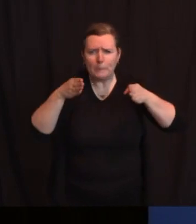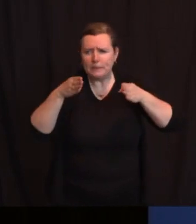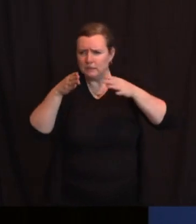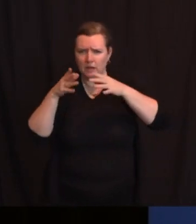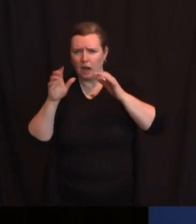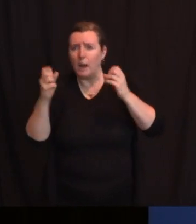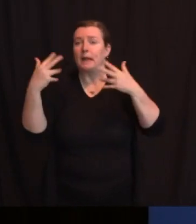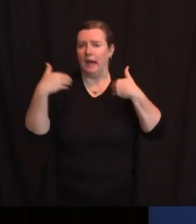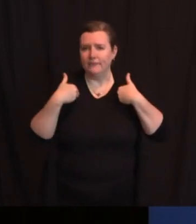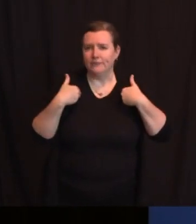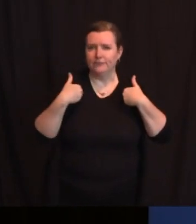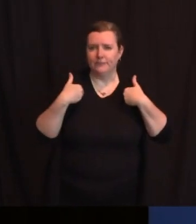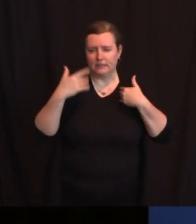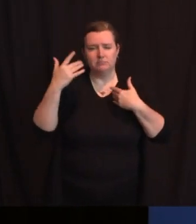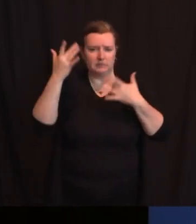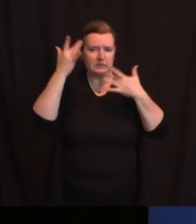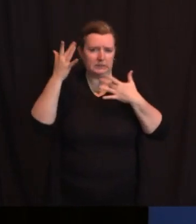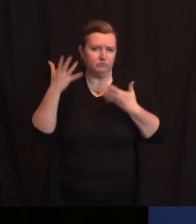Tina,